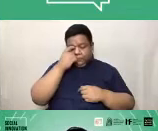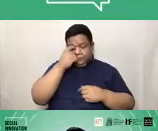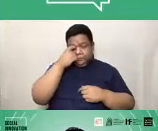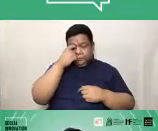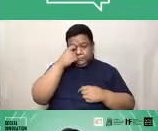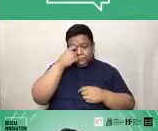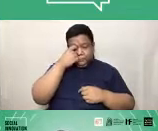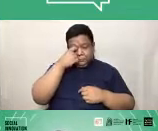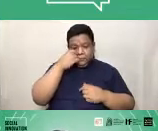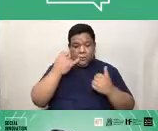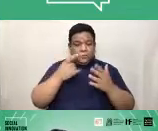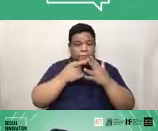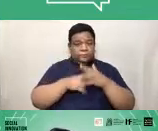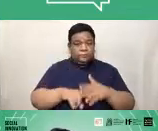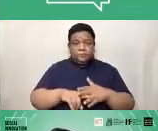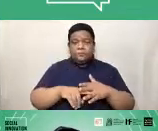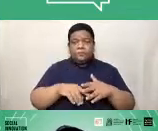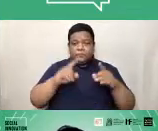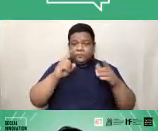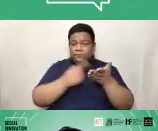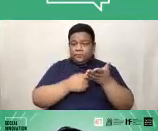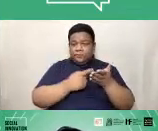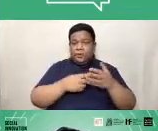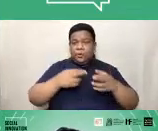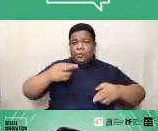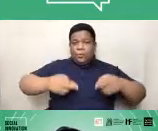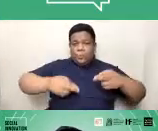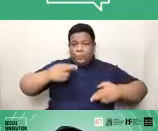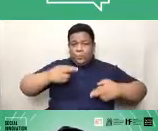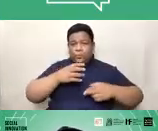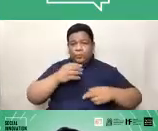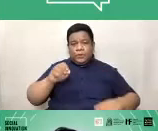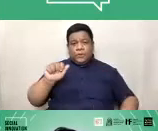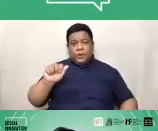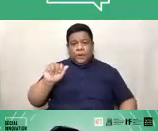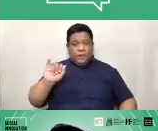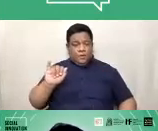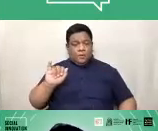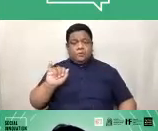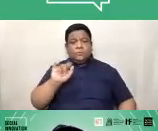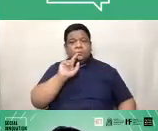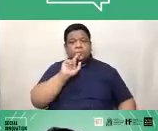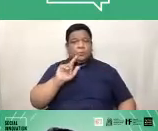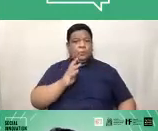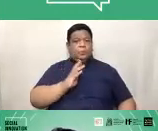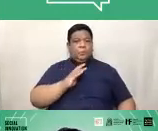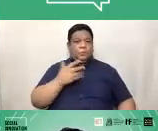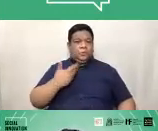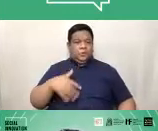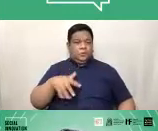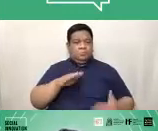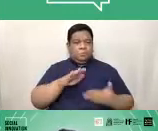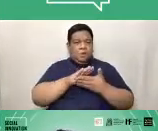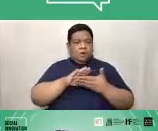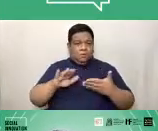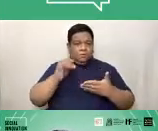So to begin our webinar, the first one we want to discuss is robotics and AI. And this is a pretty cool concept. And if you were to read it, it's